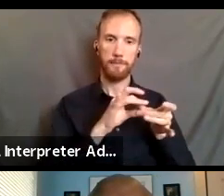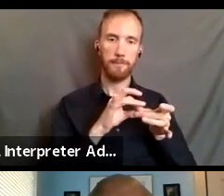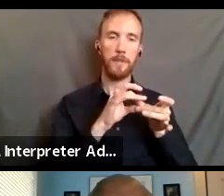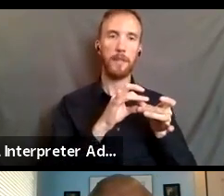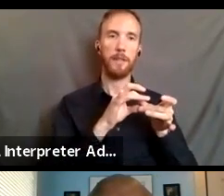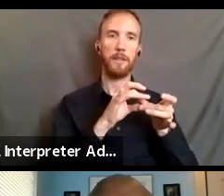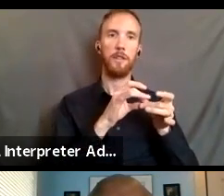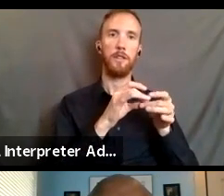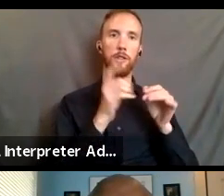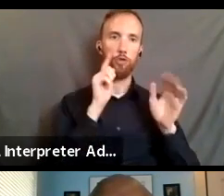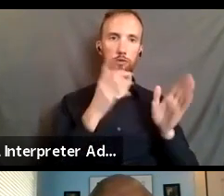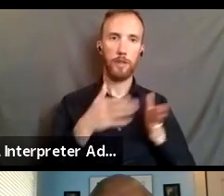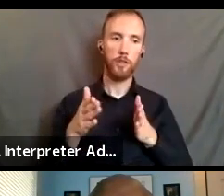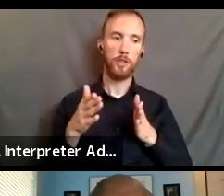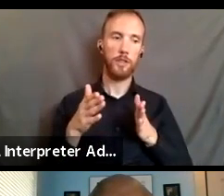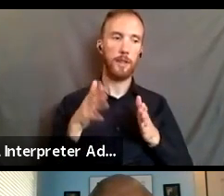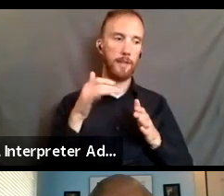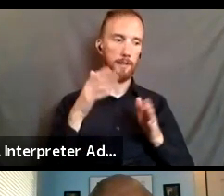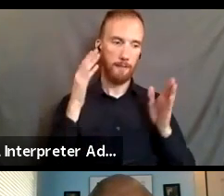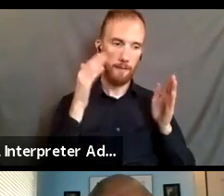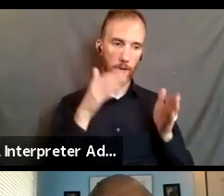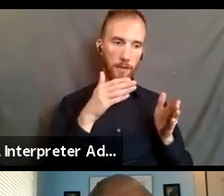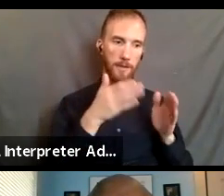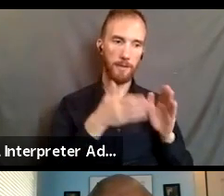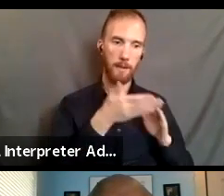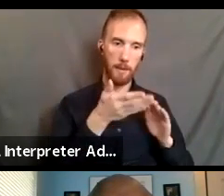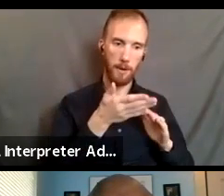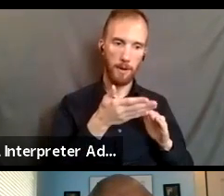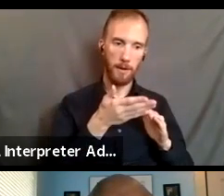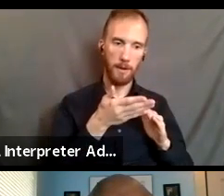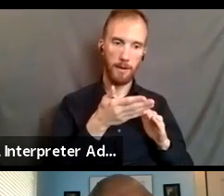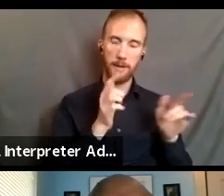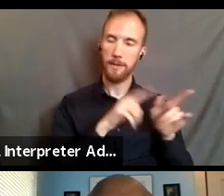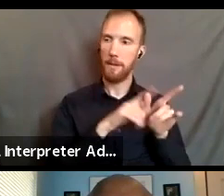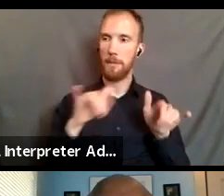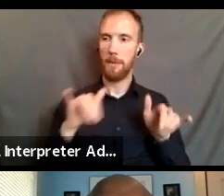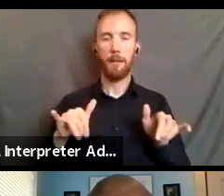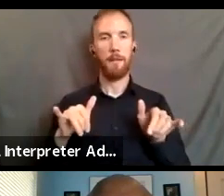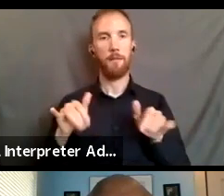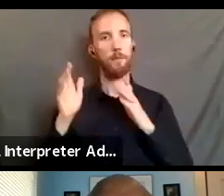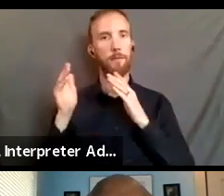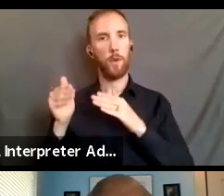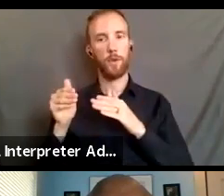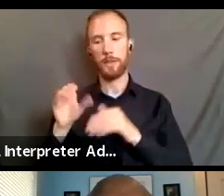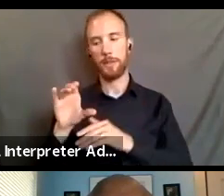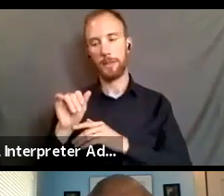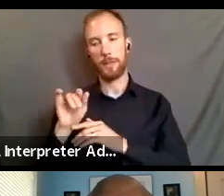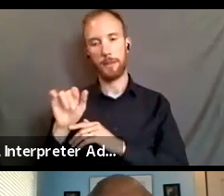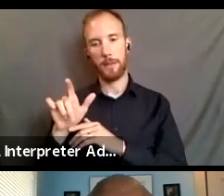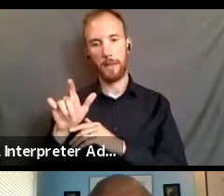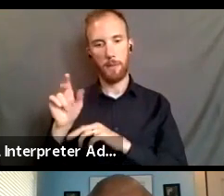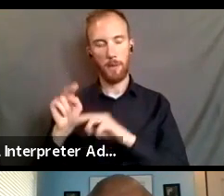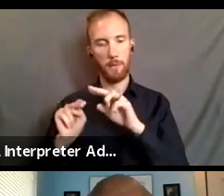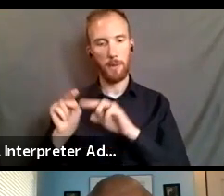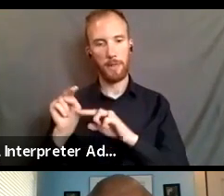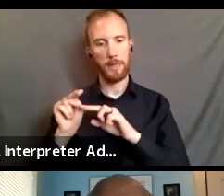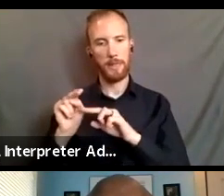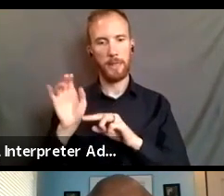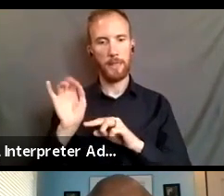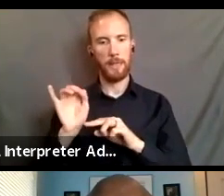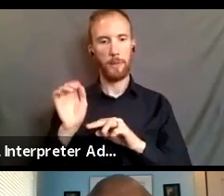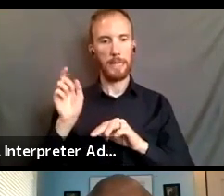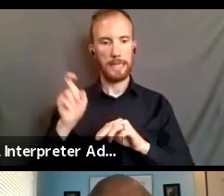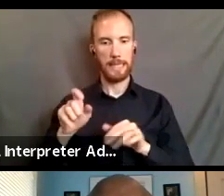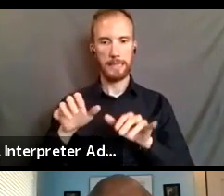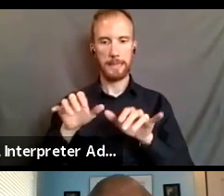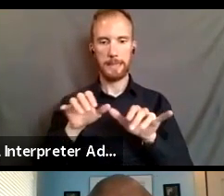side as well as the capital side is something that we need to continue to see and push for and it cannot be just one community